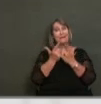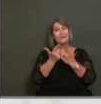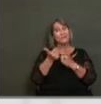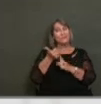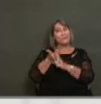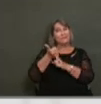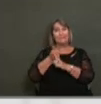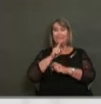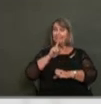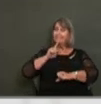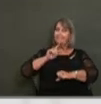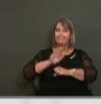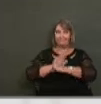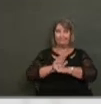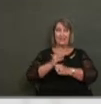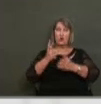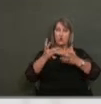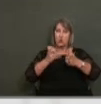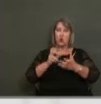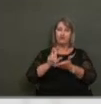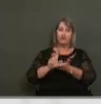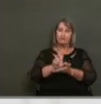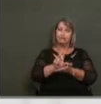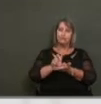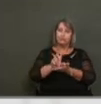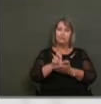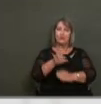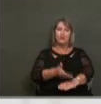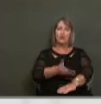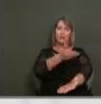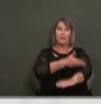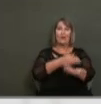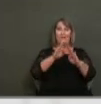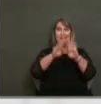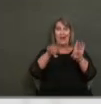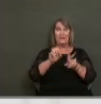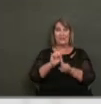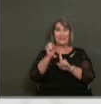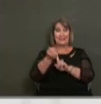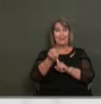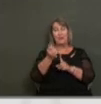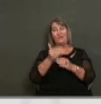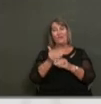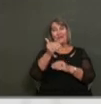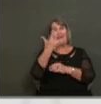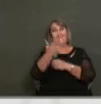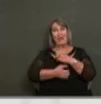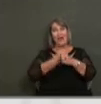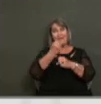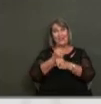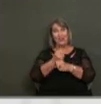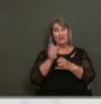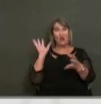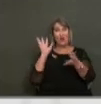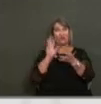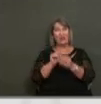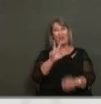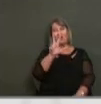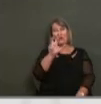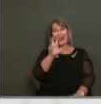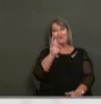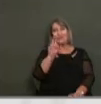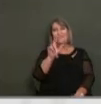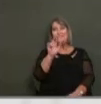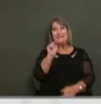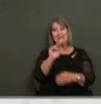to continue investment in affordable housing. So over the next 5 years, we're going to be investing over $300 million